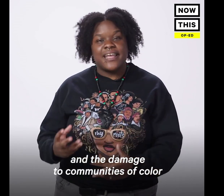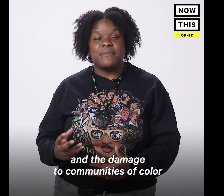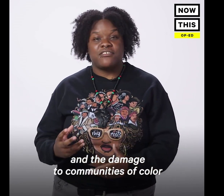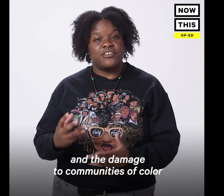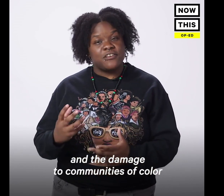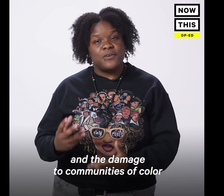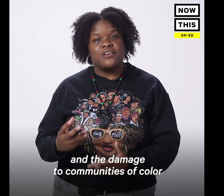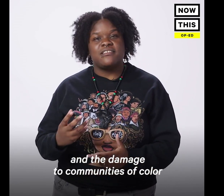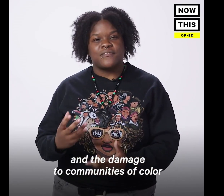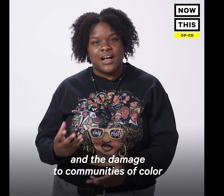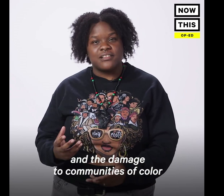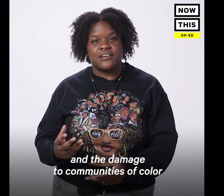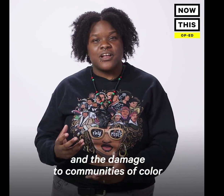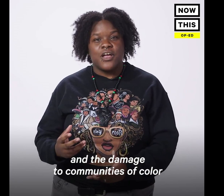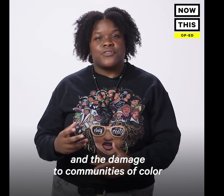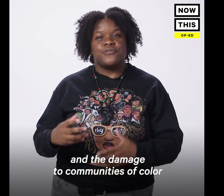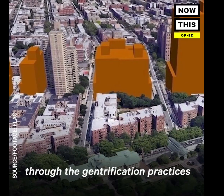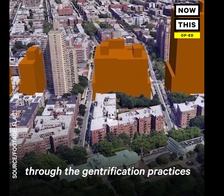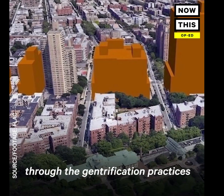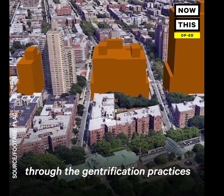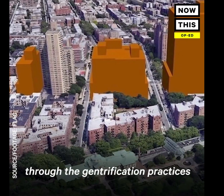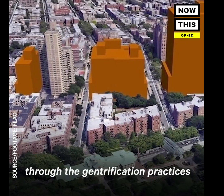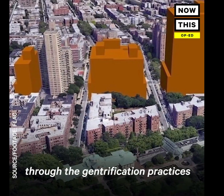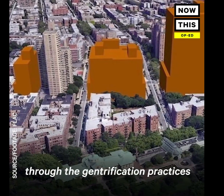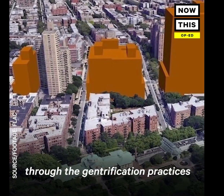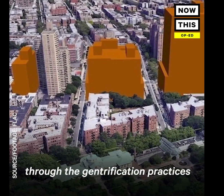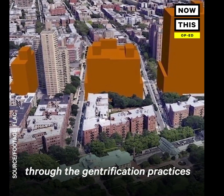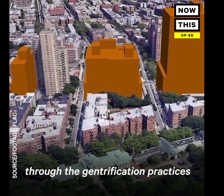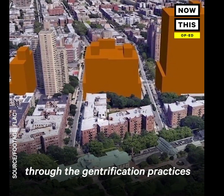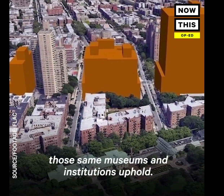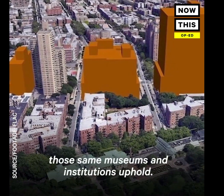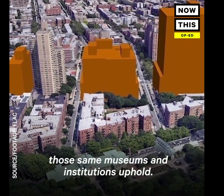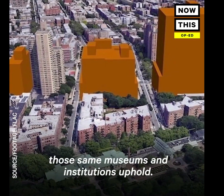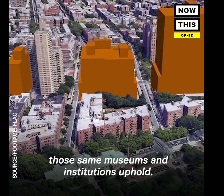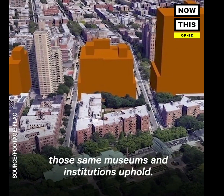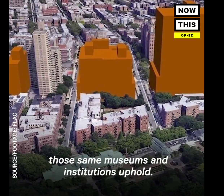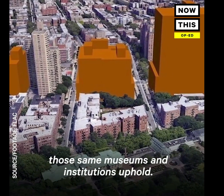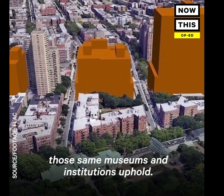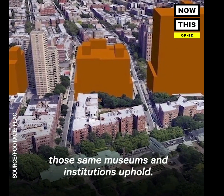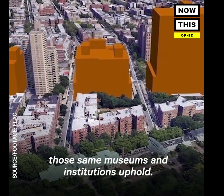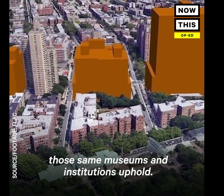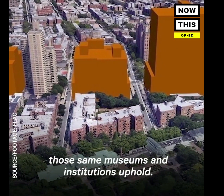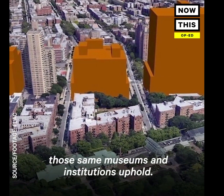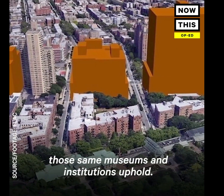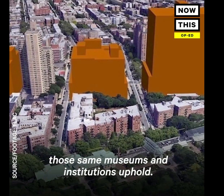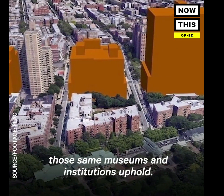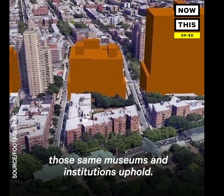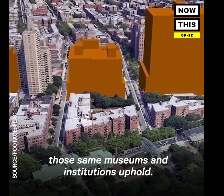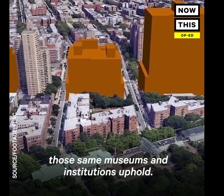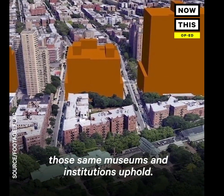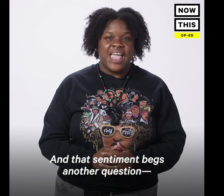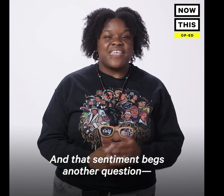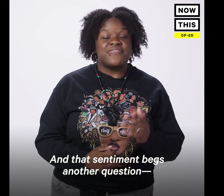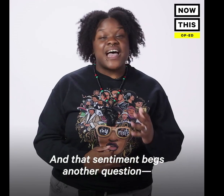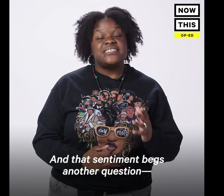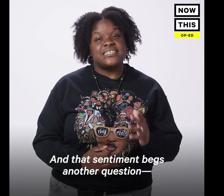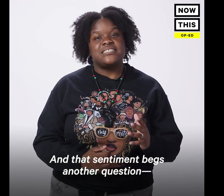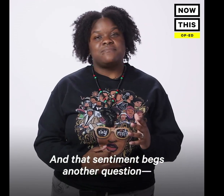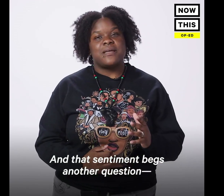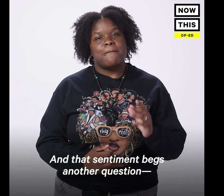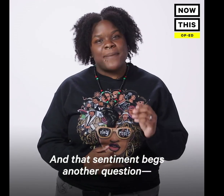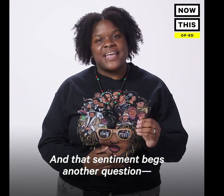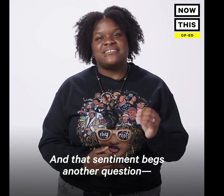and the damage to communities of color through the gentrification practices those same museums and institutions uphold. And